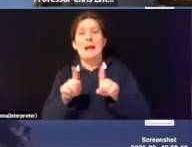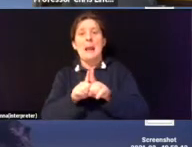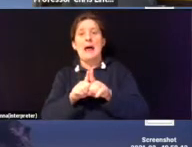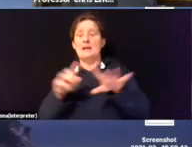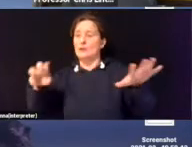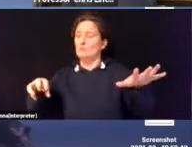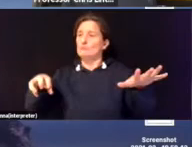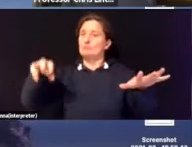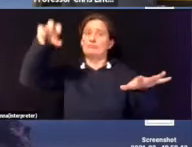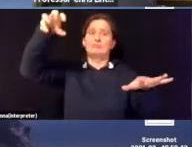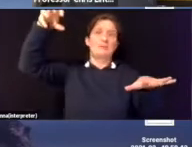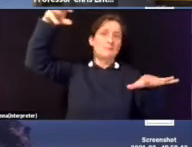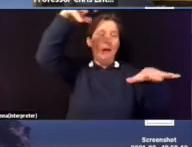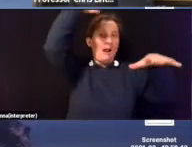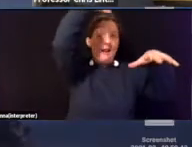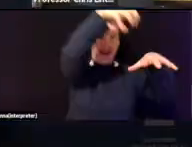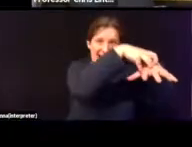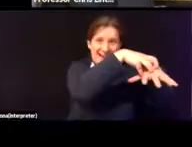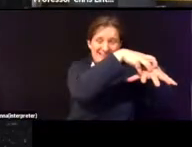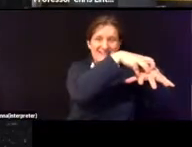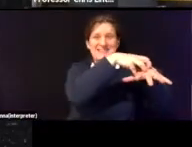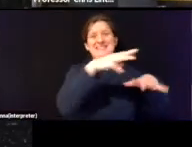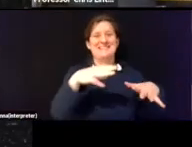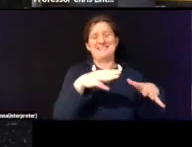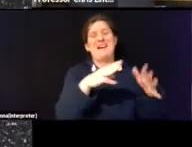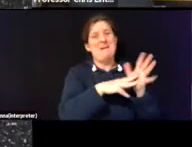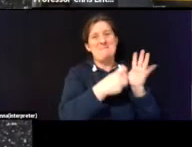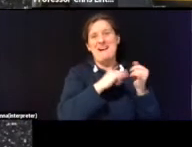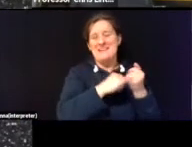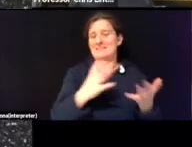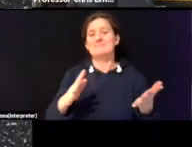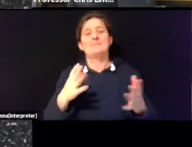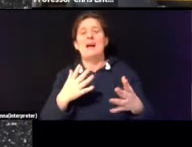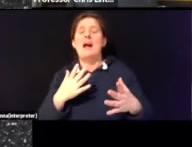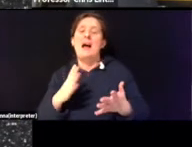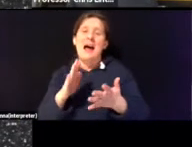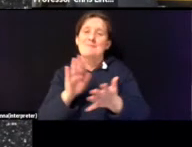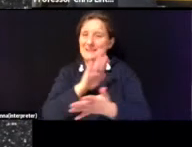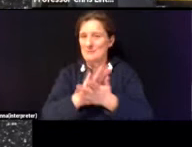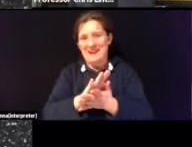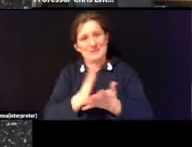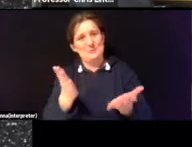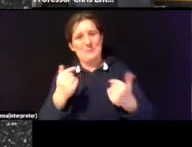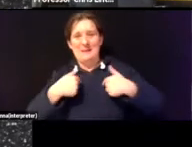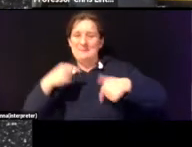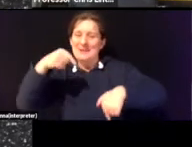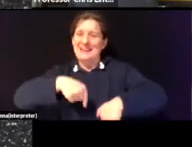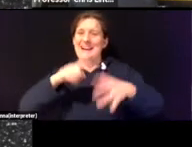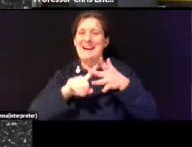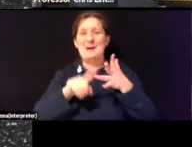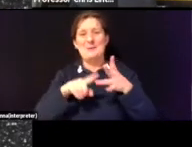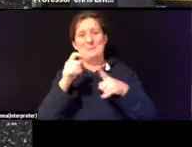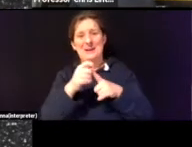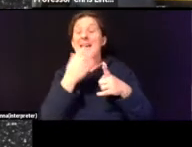more about which in a second. I'm very pleased to be here as a guest of the IOP. Thank you very much for spending some of your